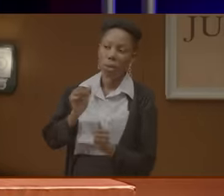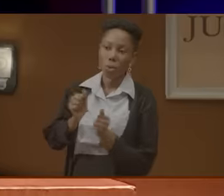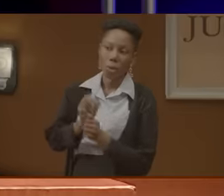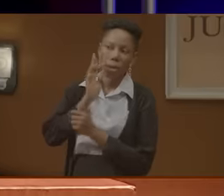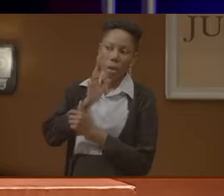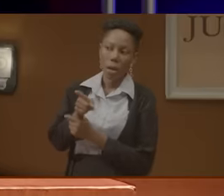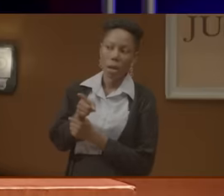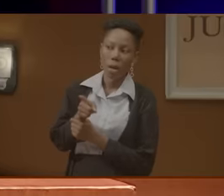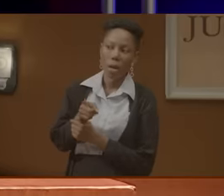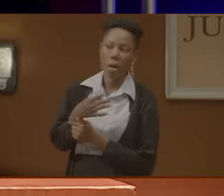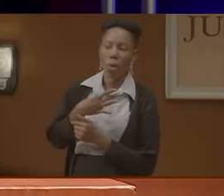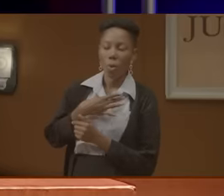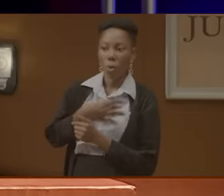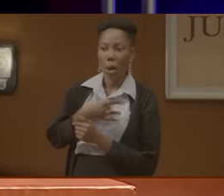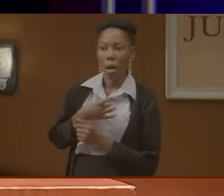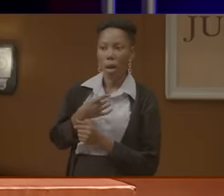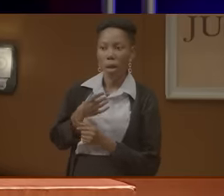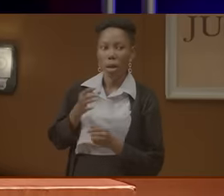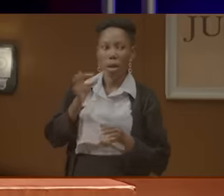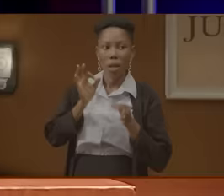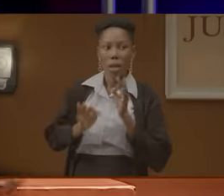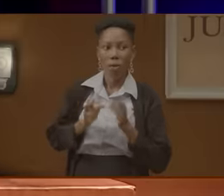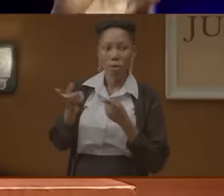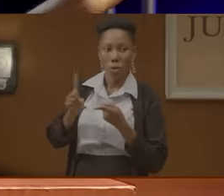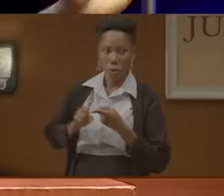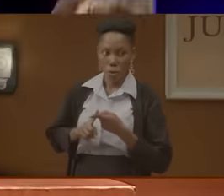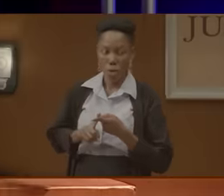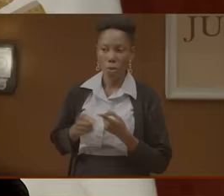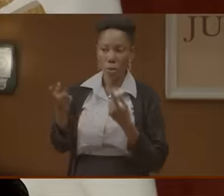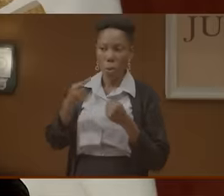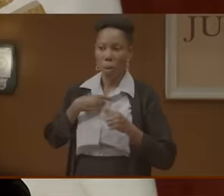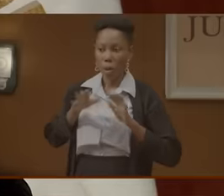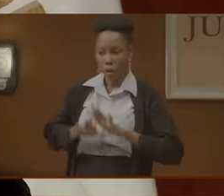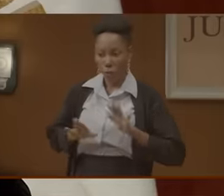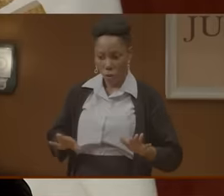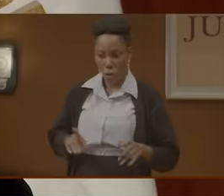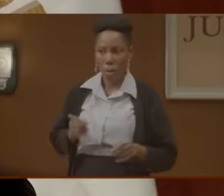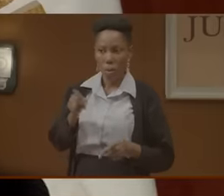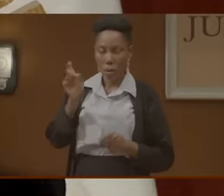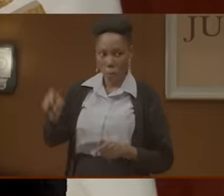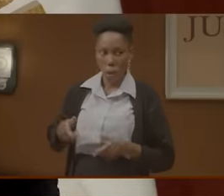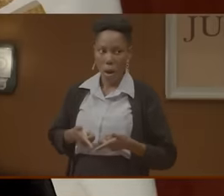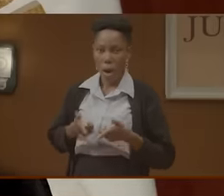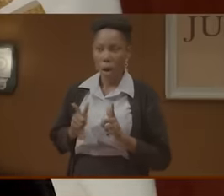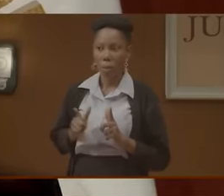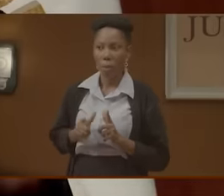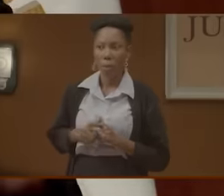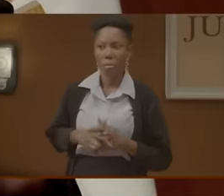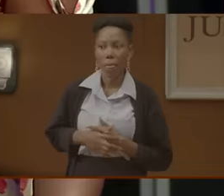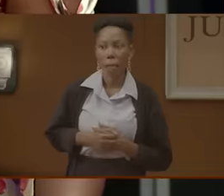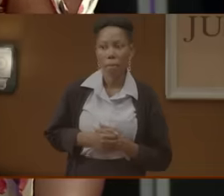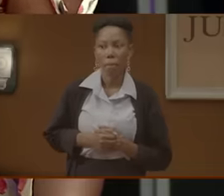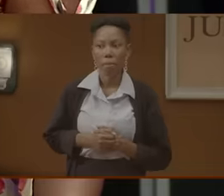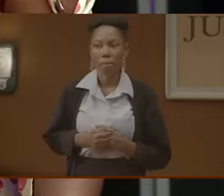weekend, if I feel like to come and carry my children, let her go see me. Yeah. You need to, you, are you denying me? Myself? I'm